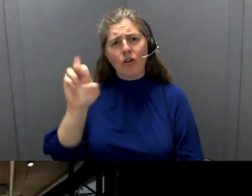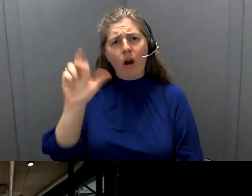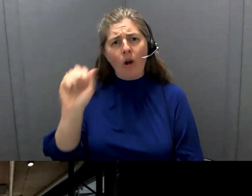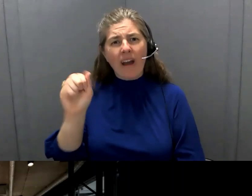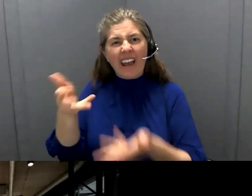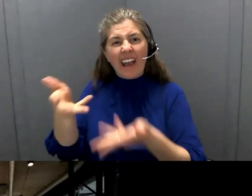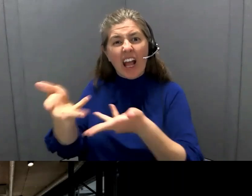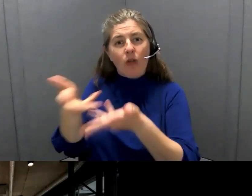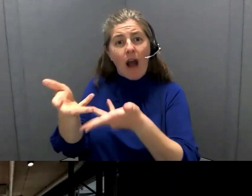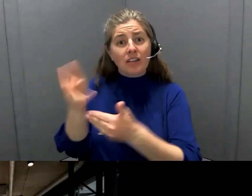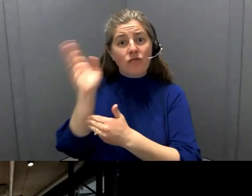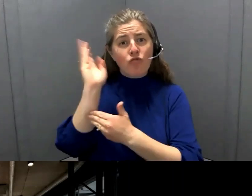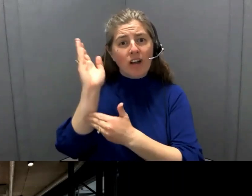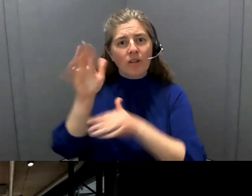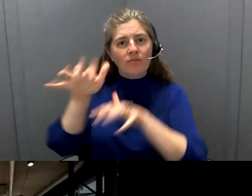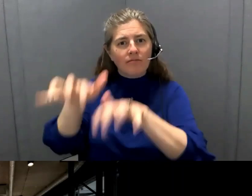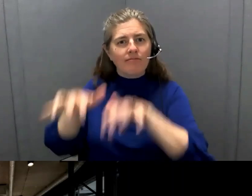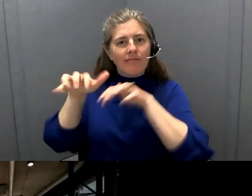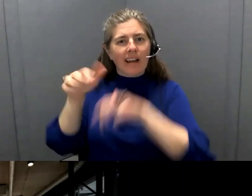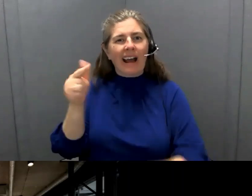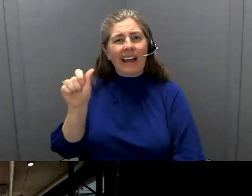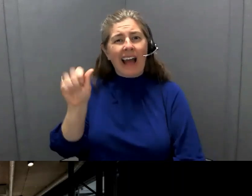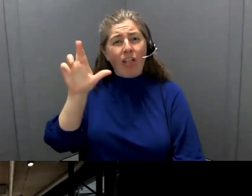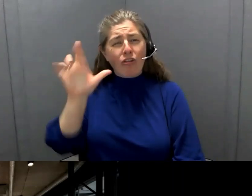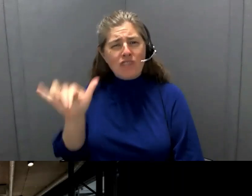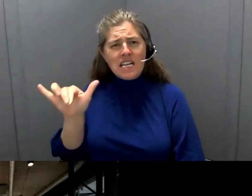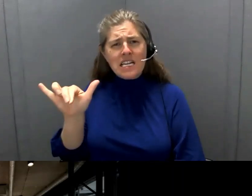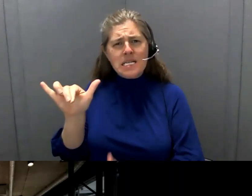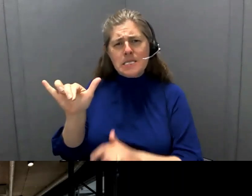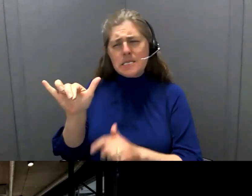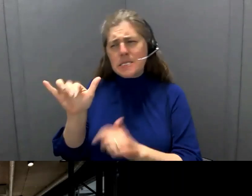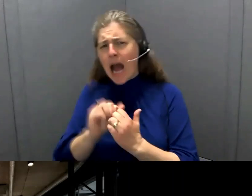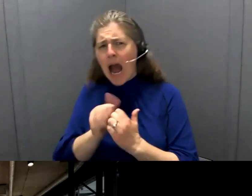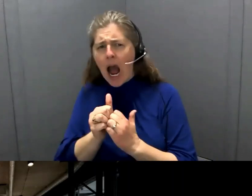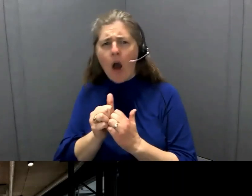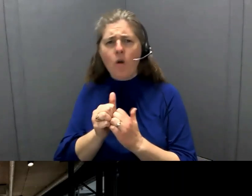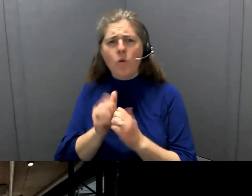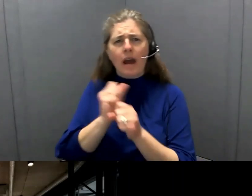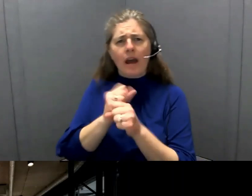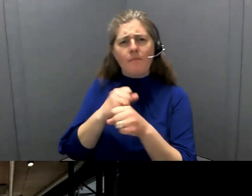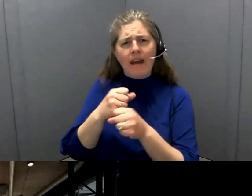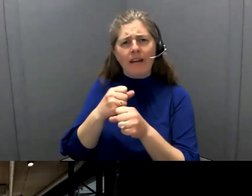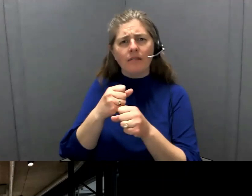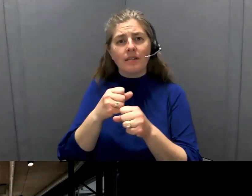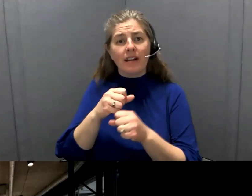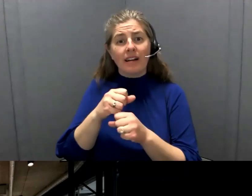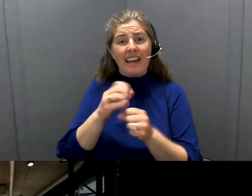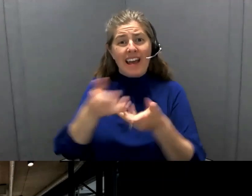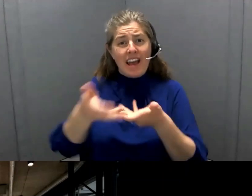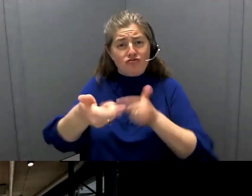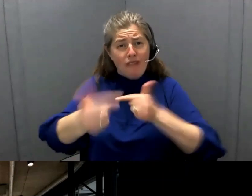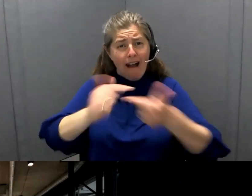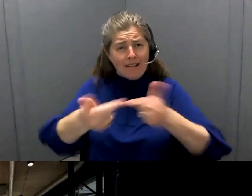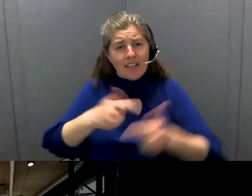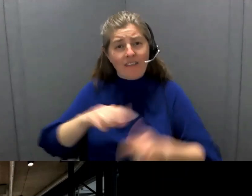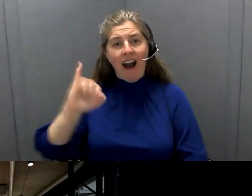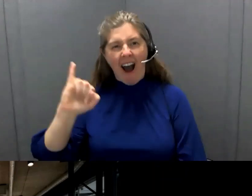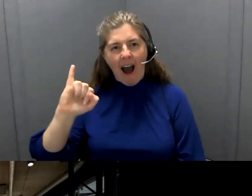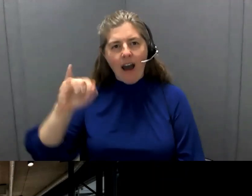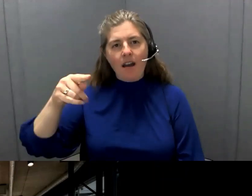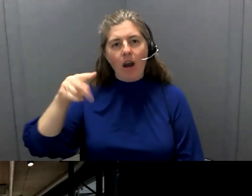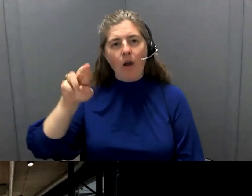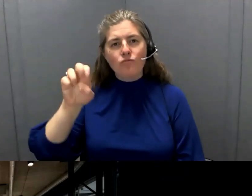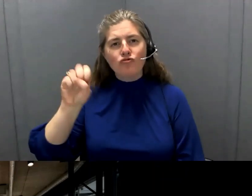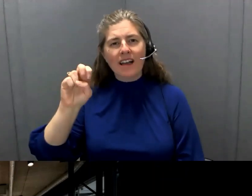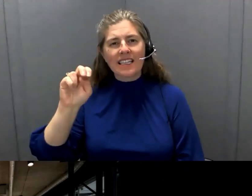interactive presentation gallery and how you can make an interactive iPresentation. And it's one thing